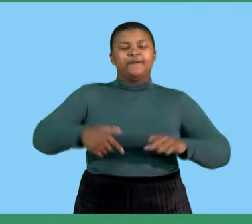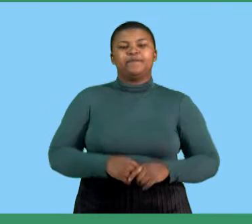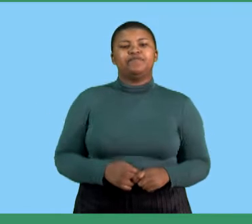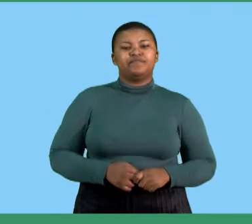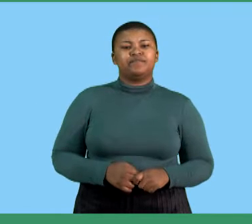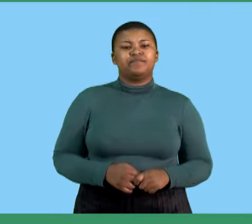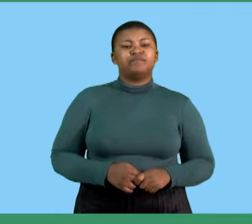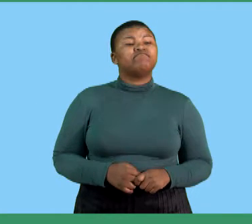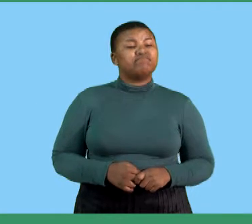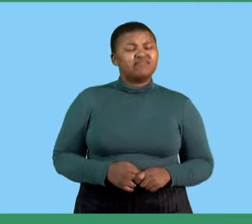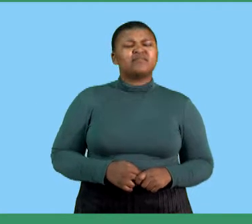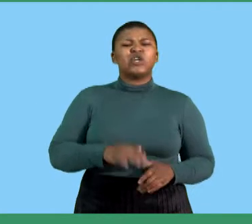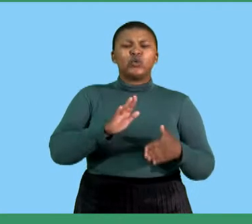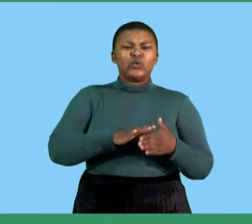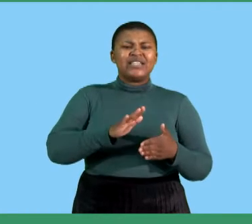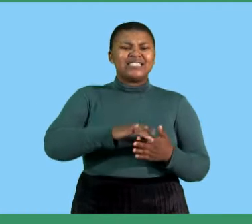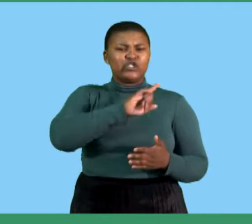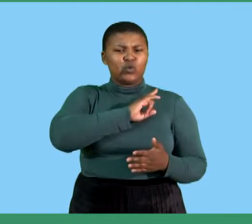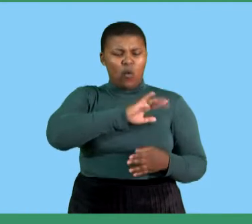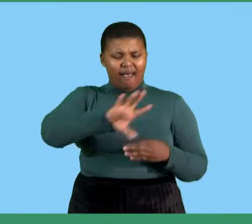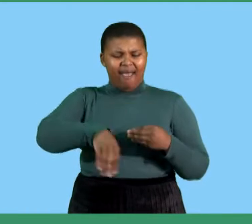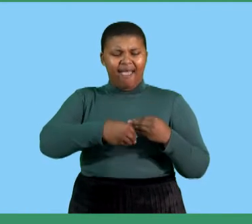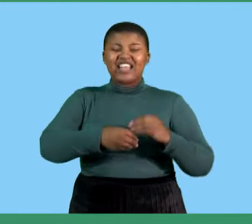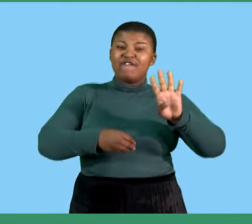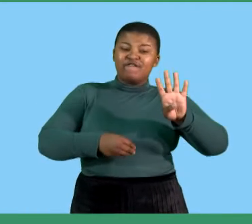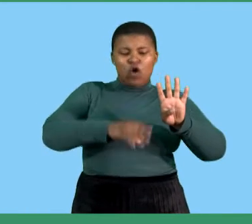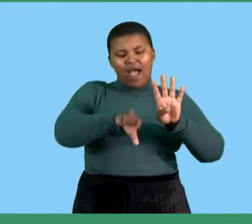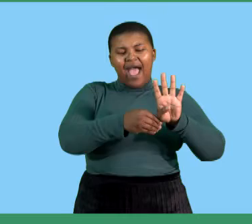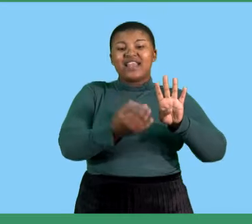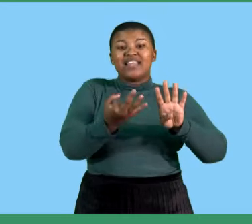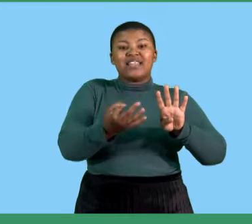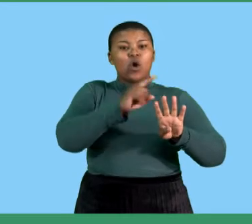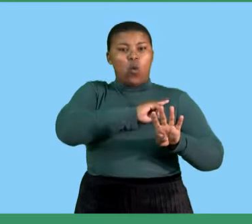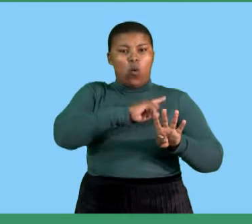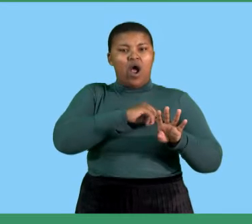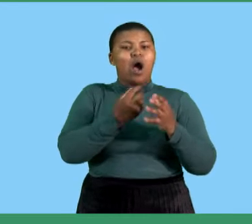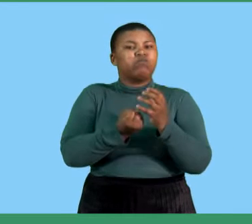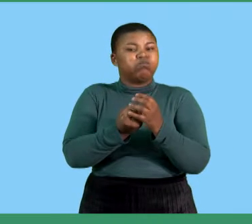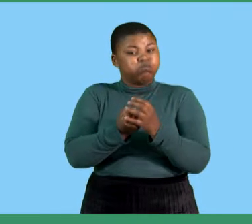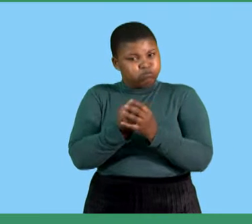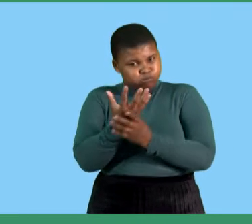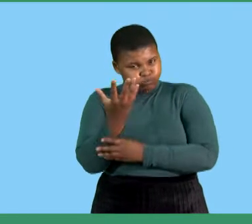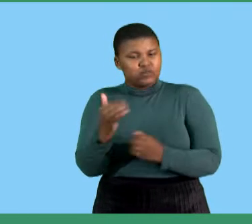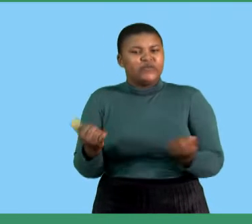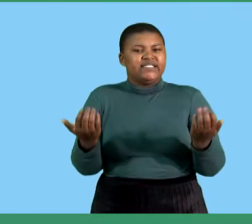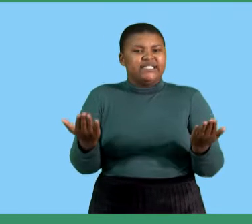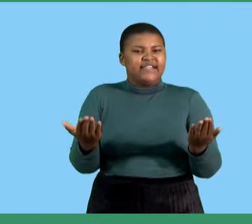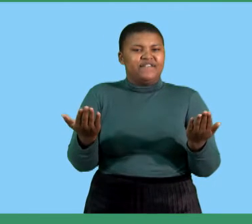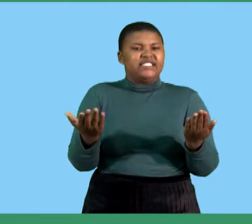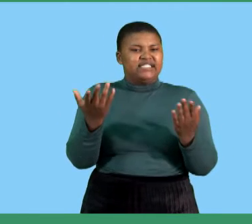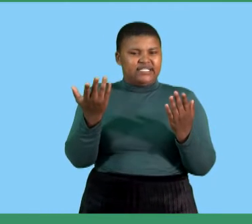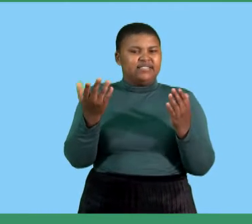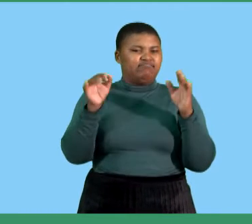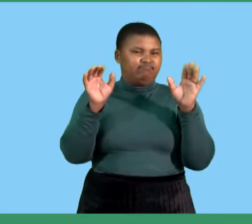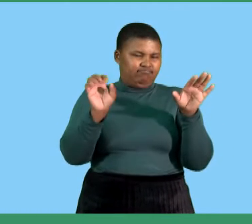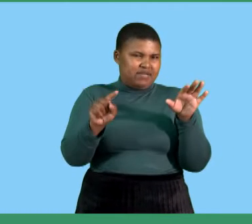for extending the 4 P's to the 7 P's is because of the growth of the service industry. This industry